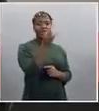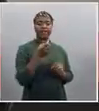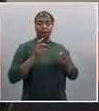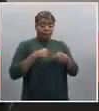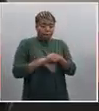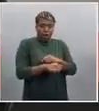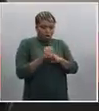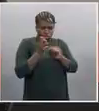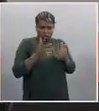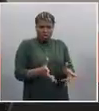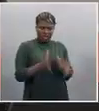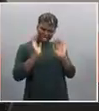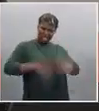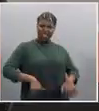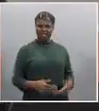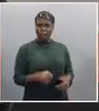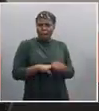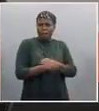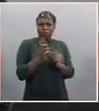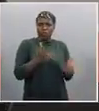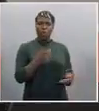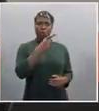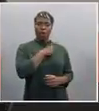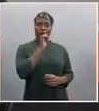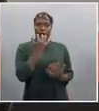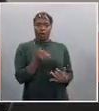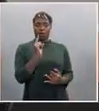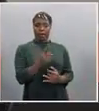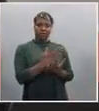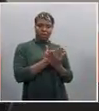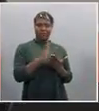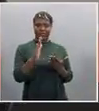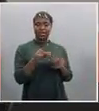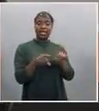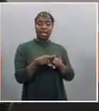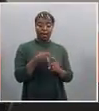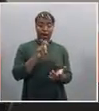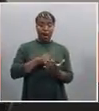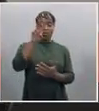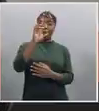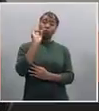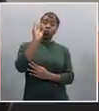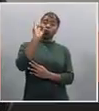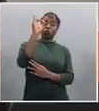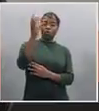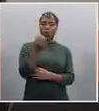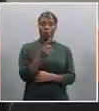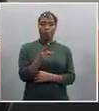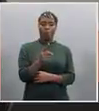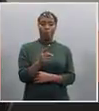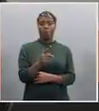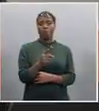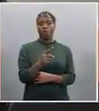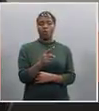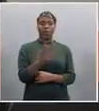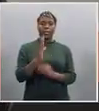advantage, then that is how it should be. As I said, it's the same with a high jumper being exceptionally tall or a long distance athlete